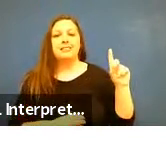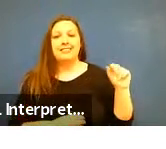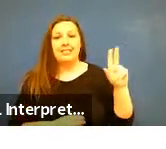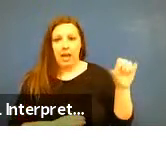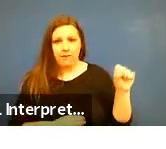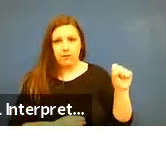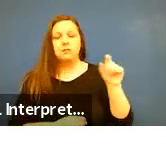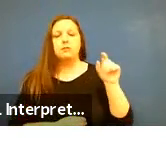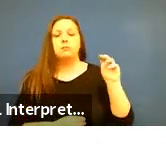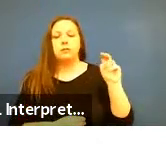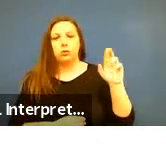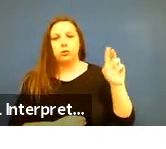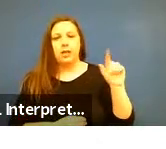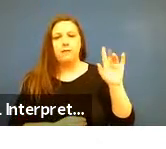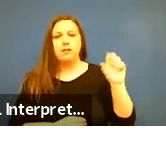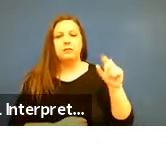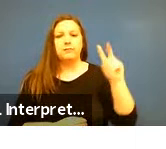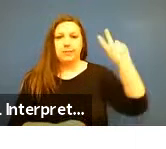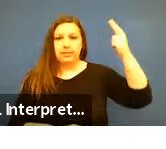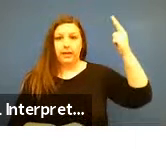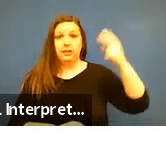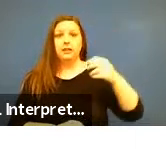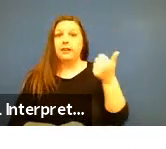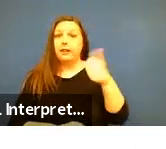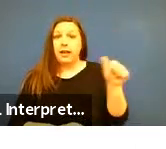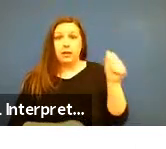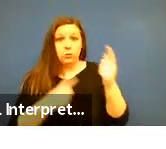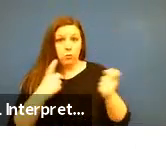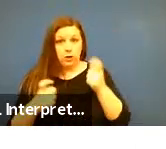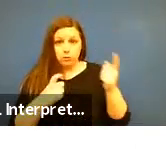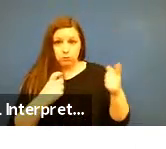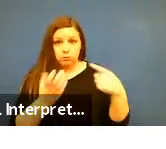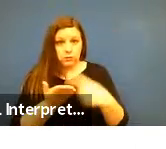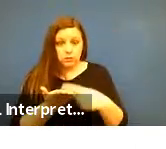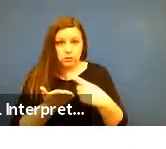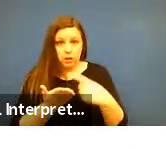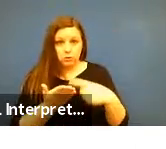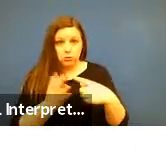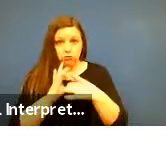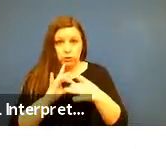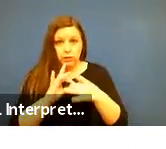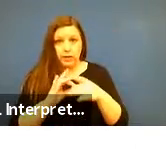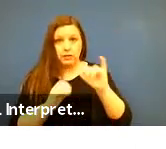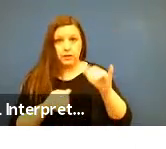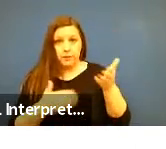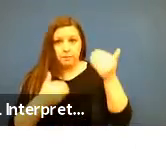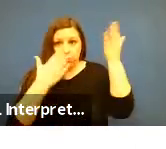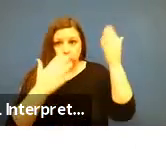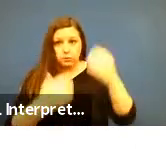the second. Are there any questions or discussion regarding that motion?